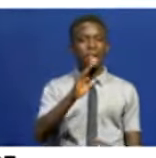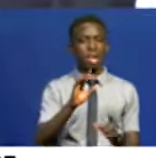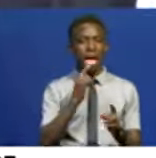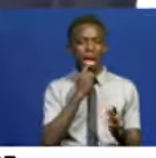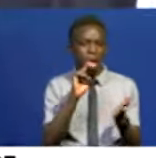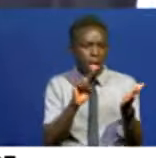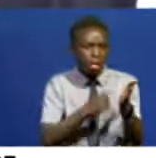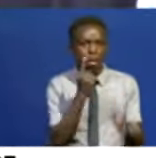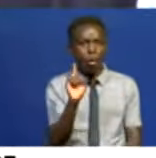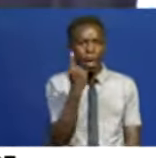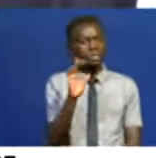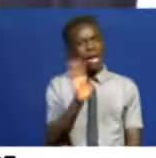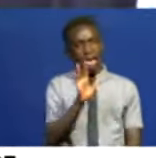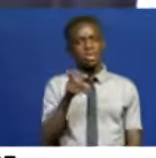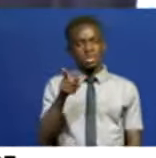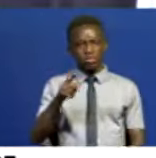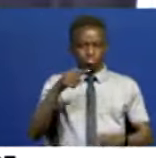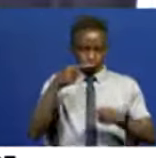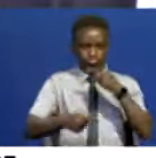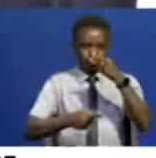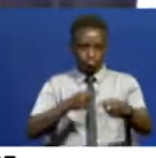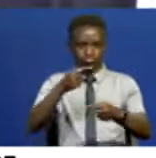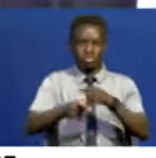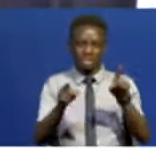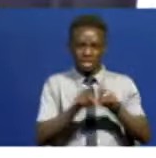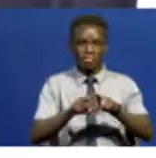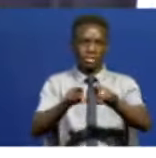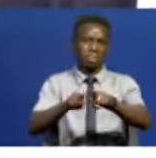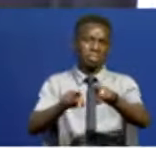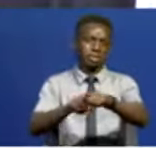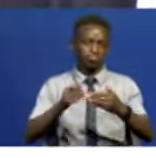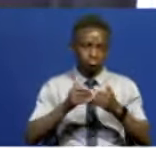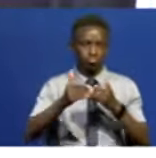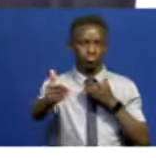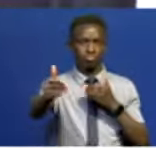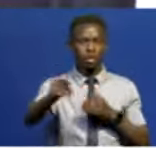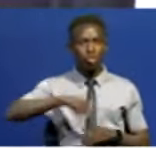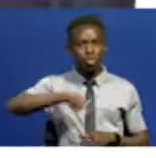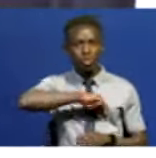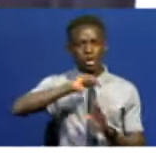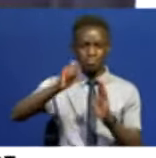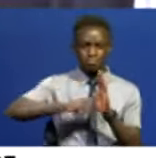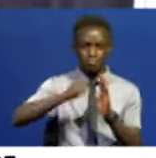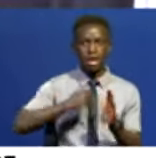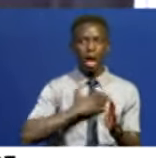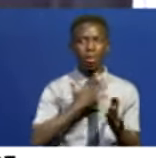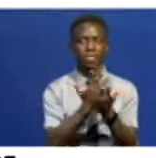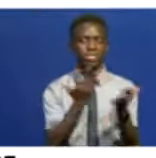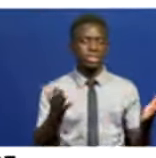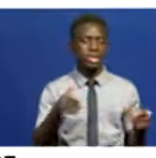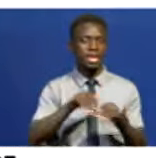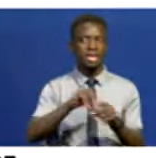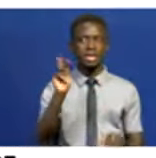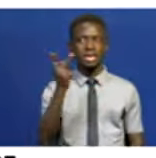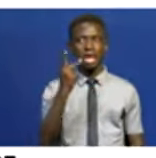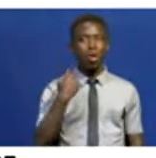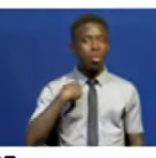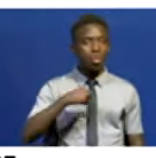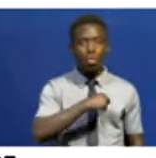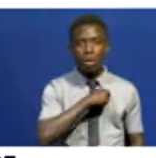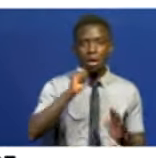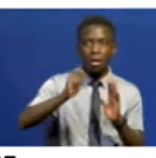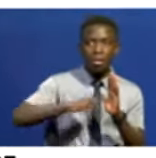forward. We are going to manufacture our products locally. And we are not just going to manufacture